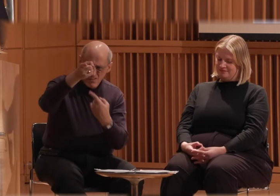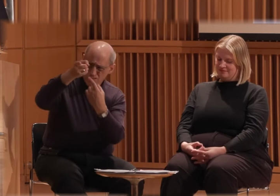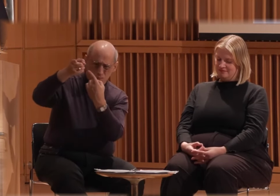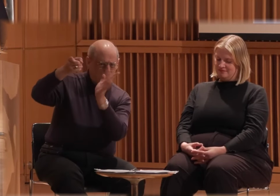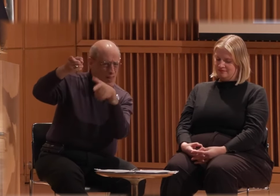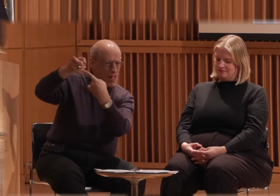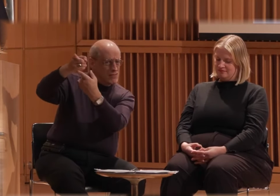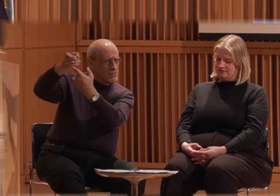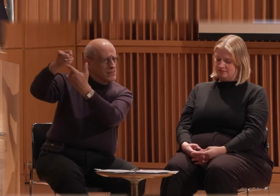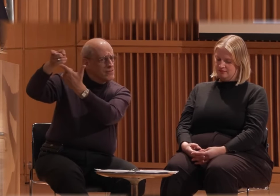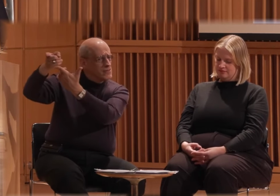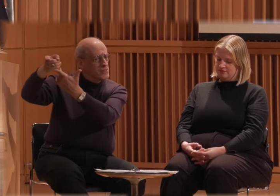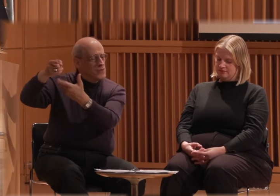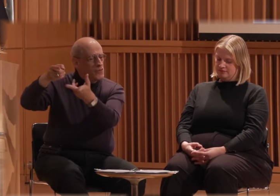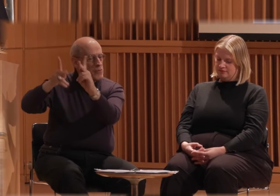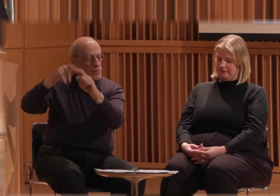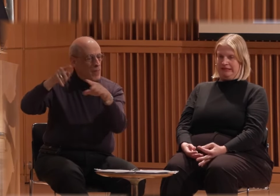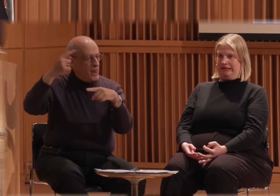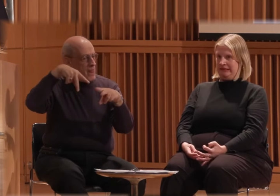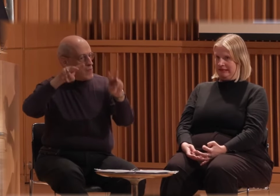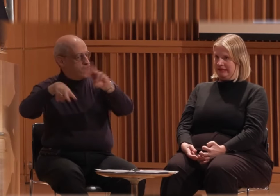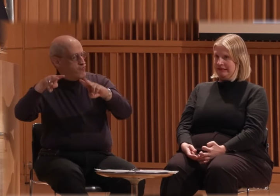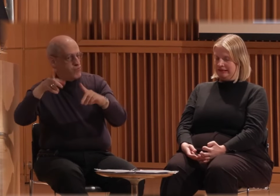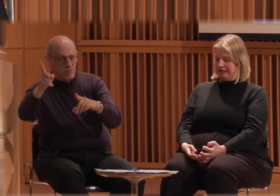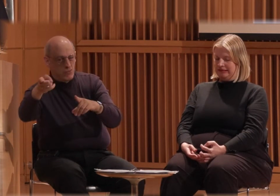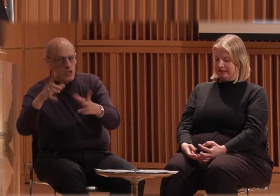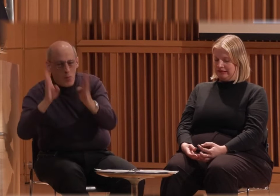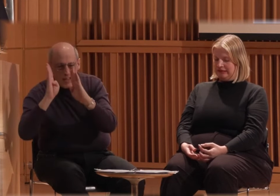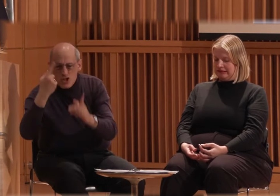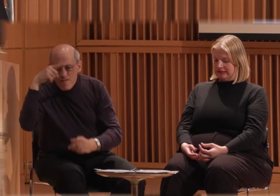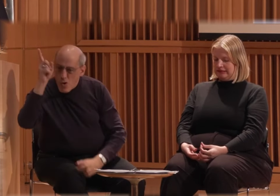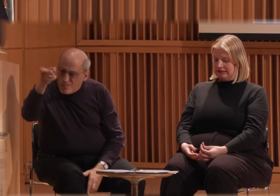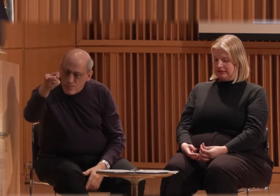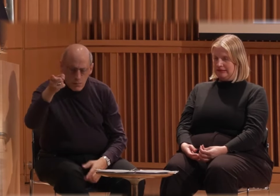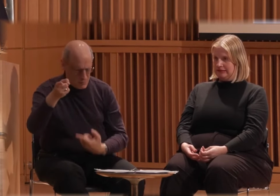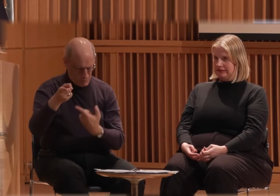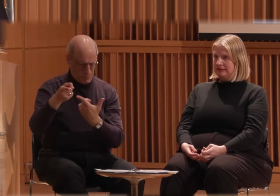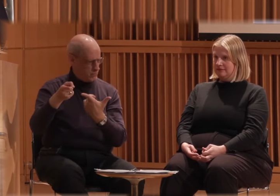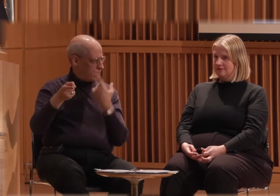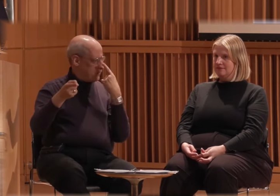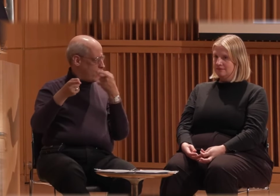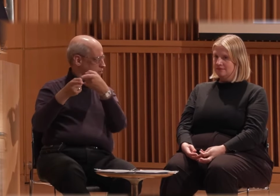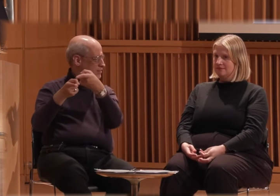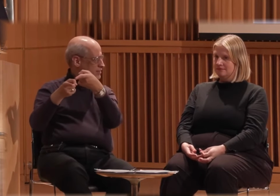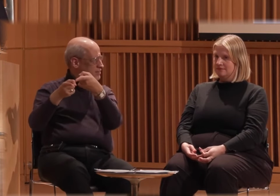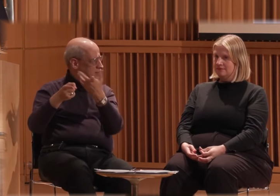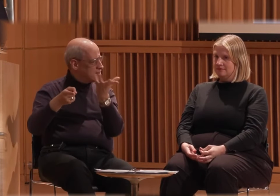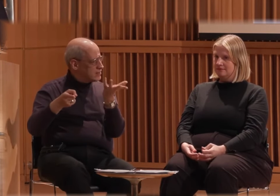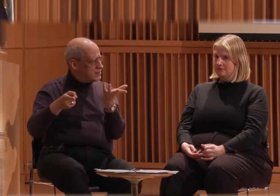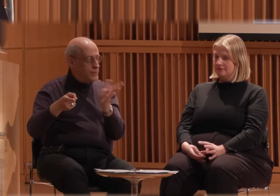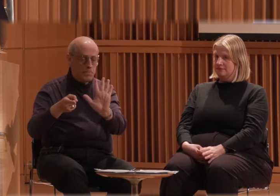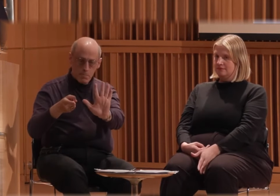people that they are stewards of and wondering why they don't listen to them. And there's still an element of that, I think,